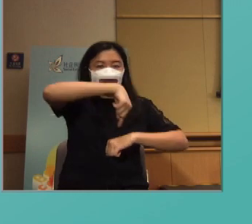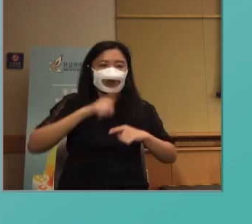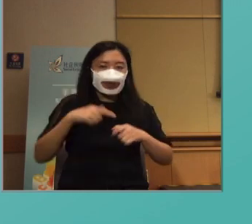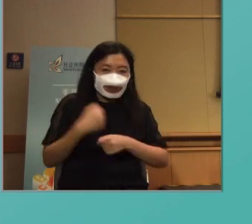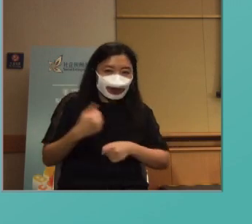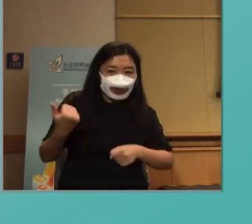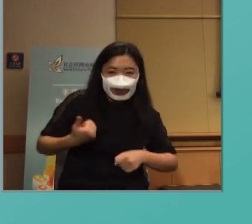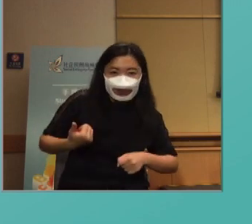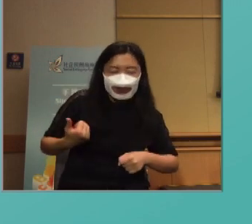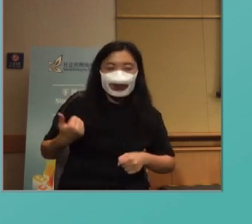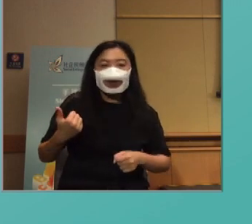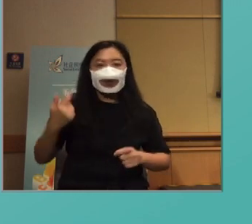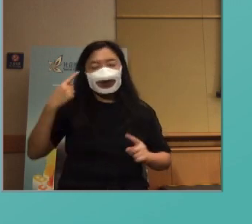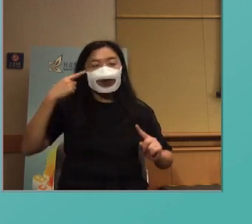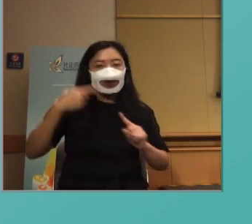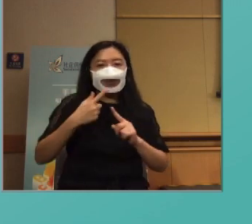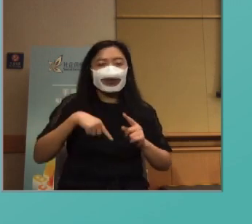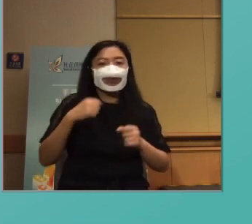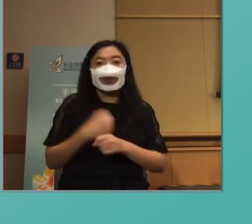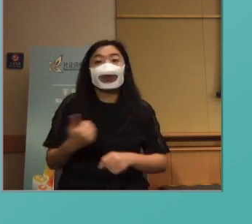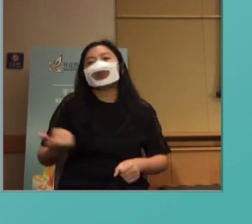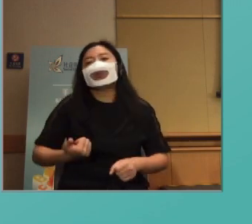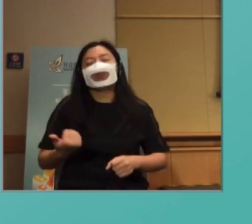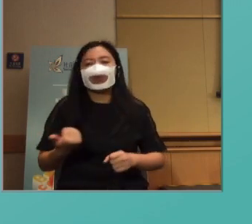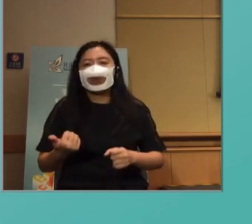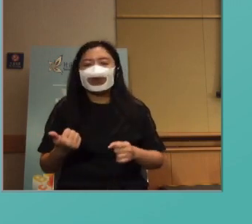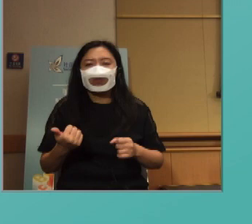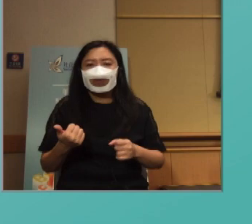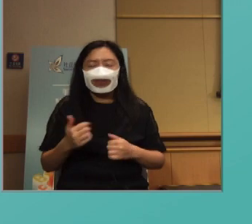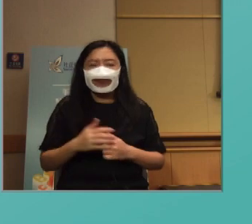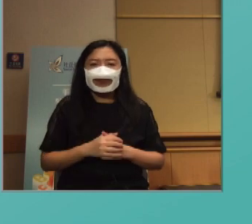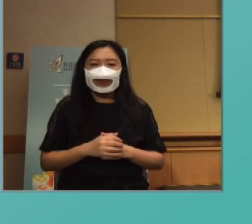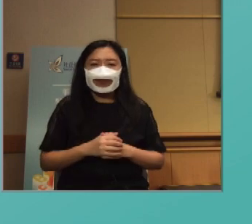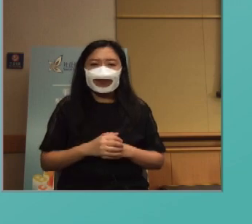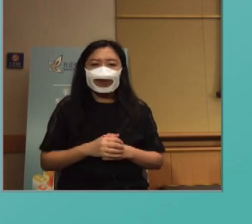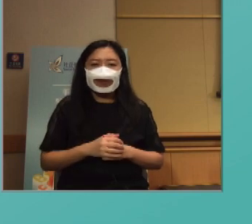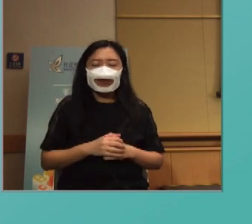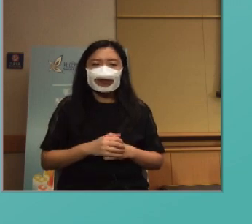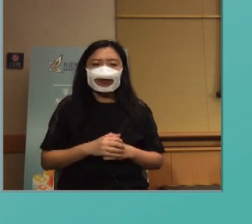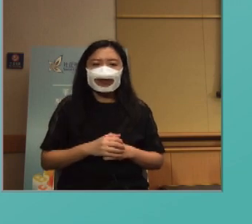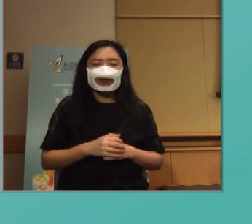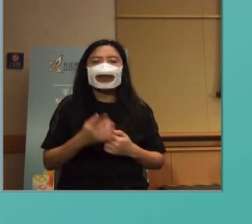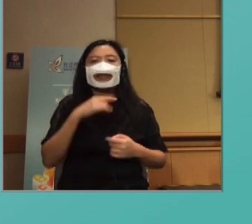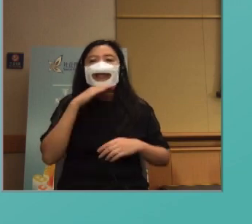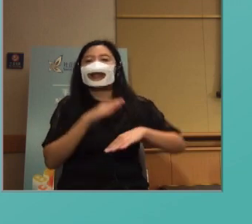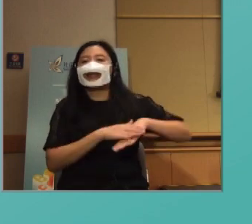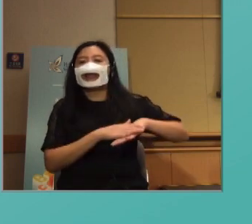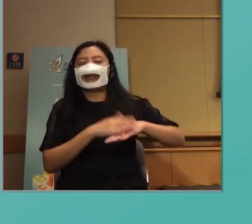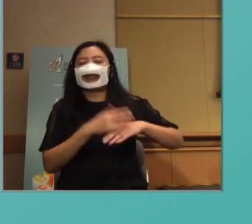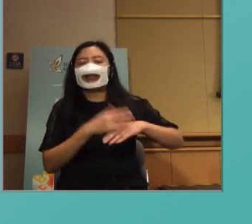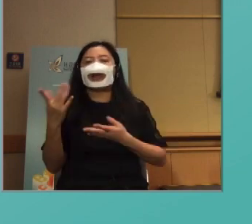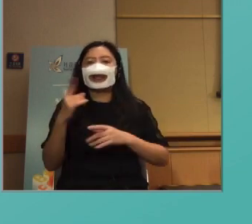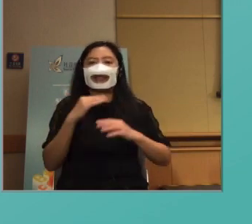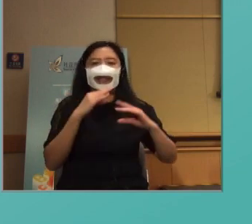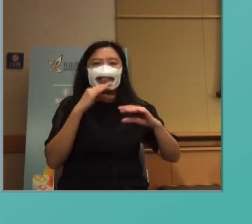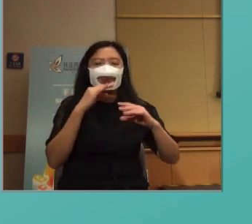yeah, this is I would like to save more time for Yat because he definitely can share